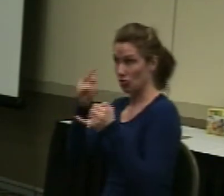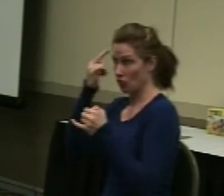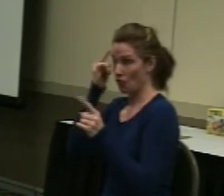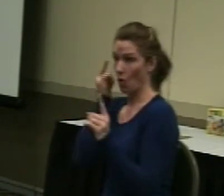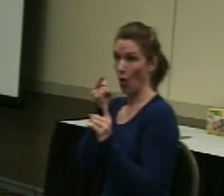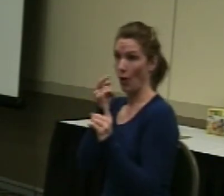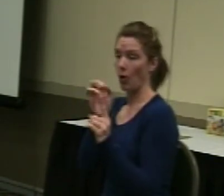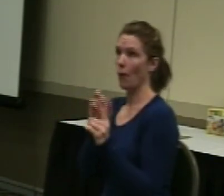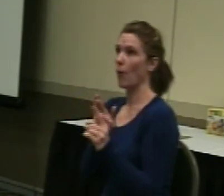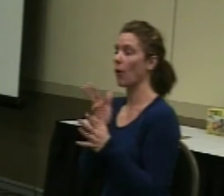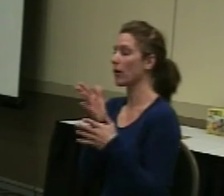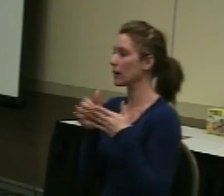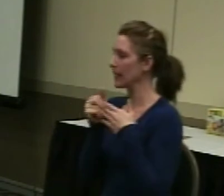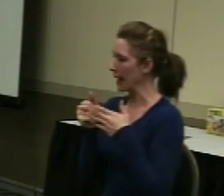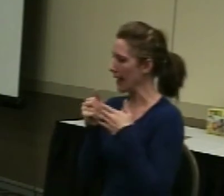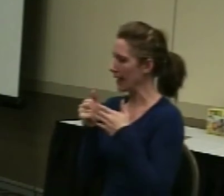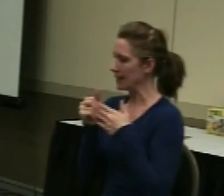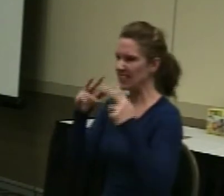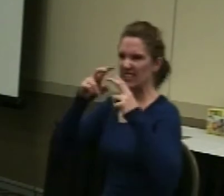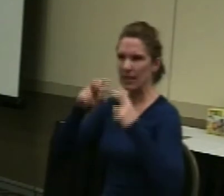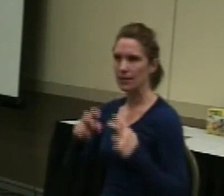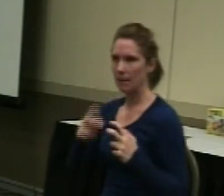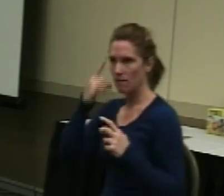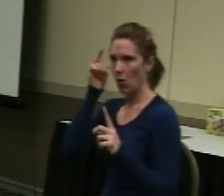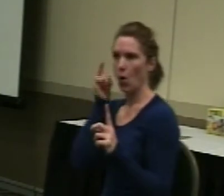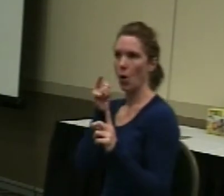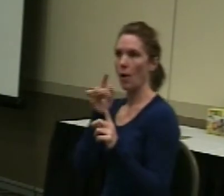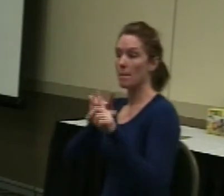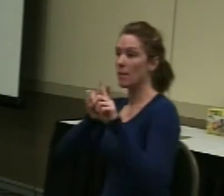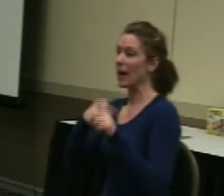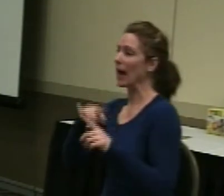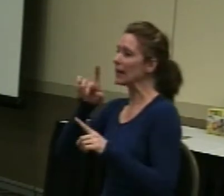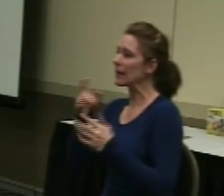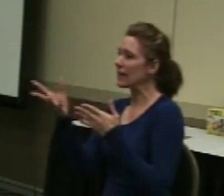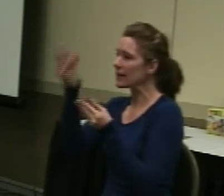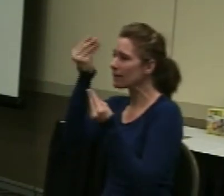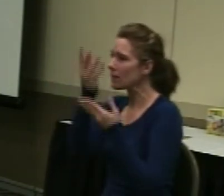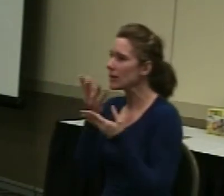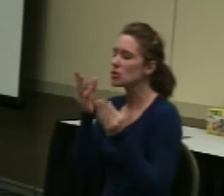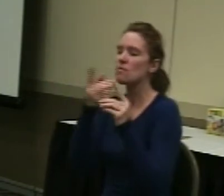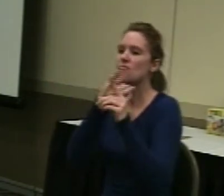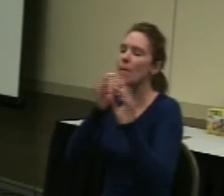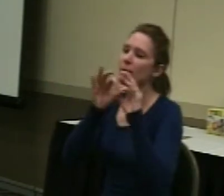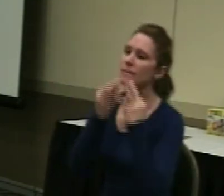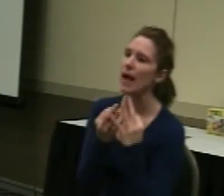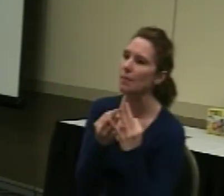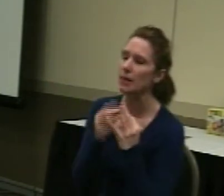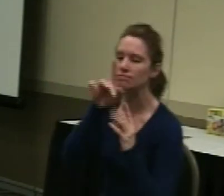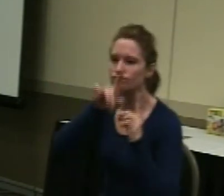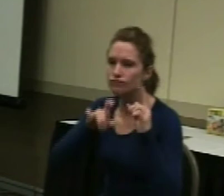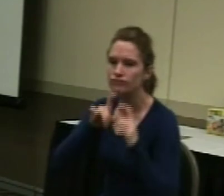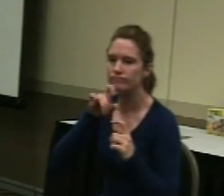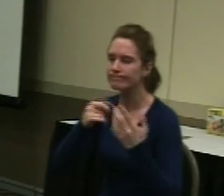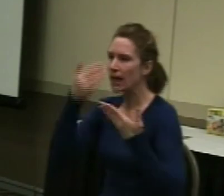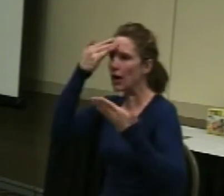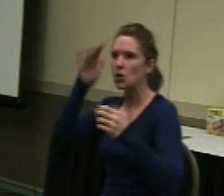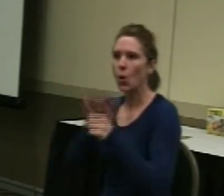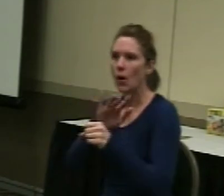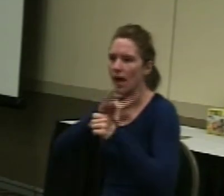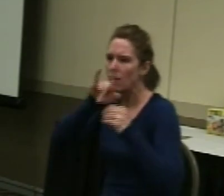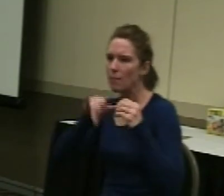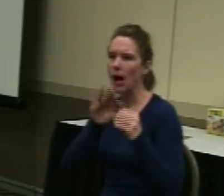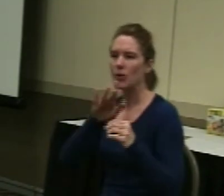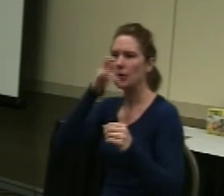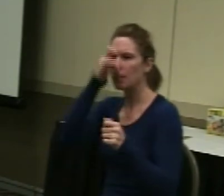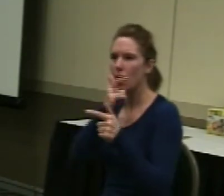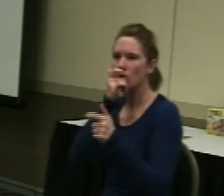your assessment. What is it? I need more information from the family. I don't know enough about her